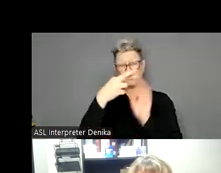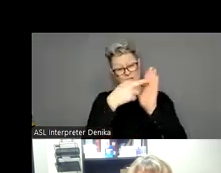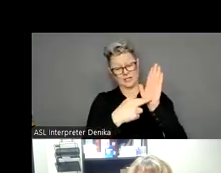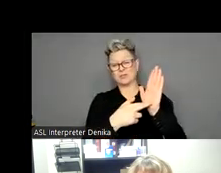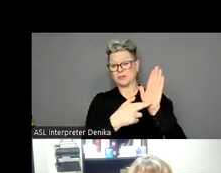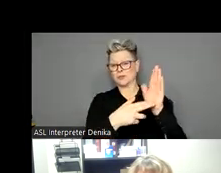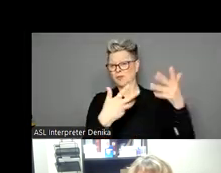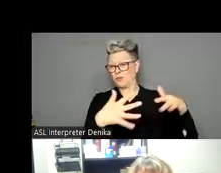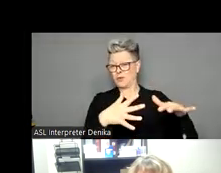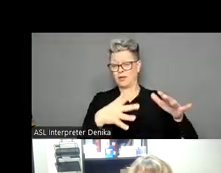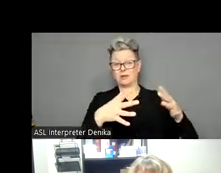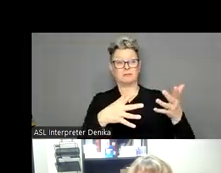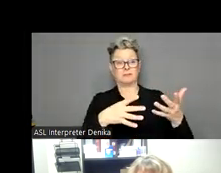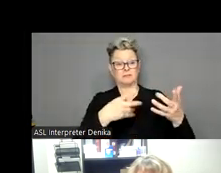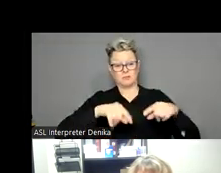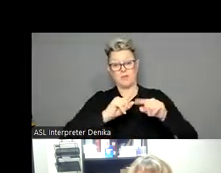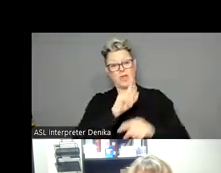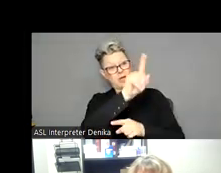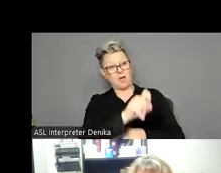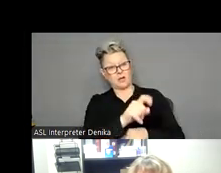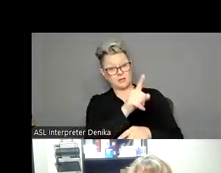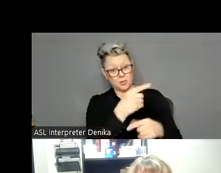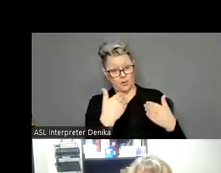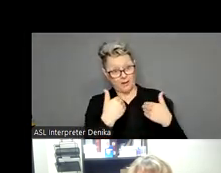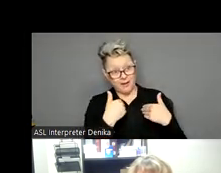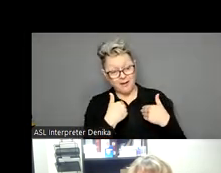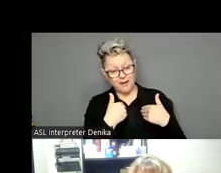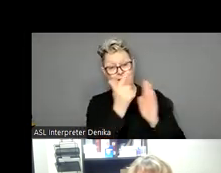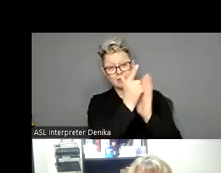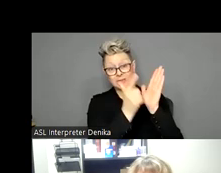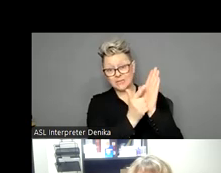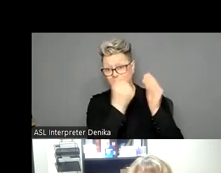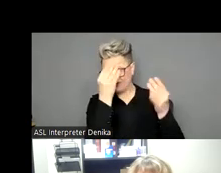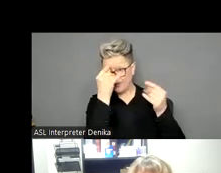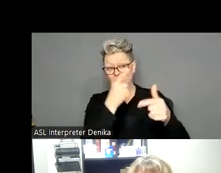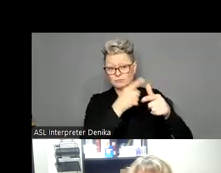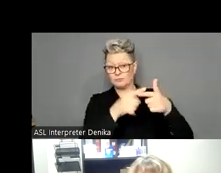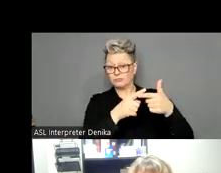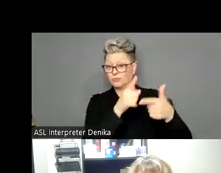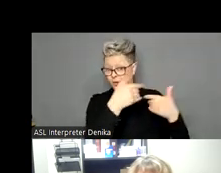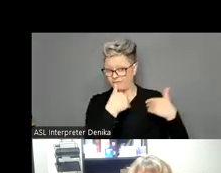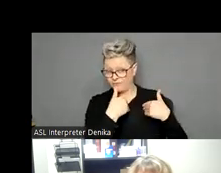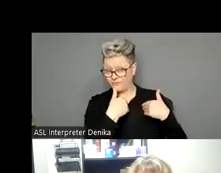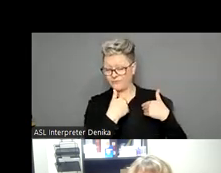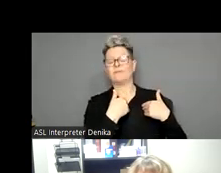had any of these legal documents. So I'm going to share with you the results of that